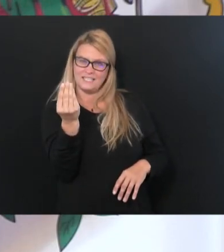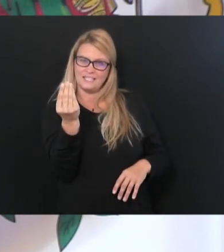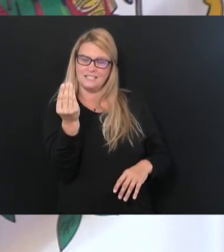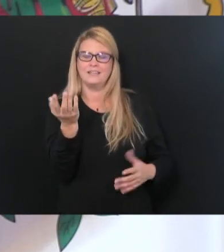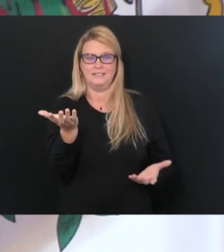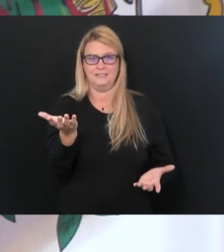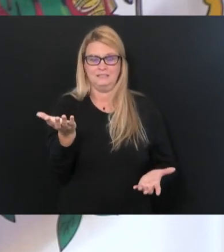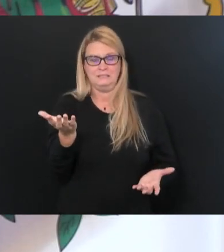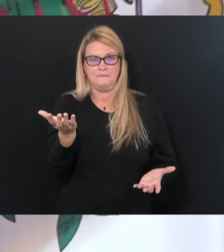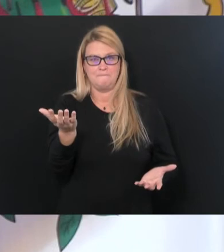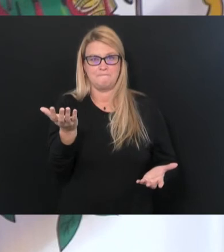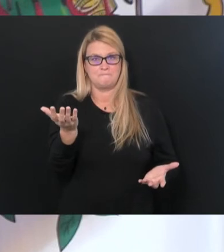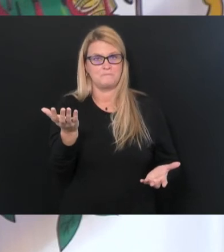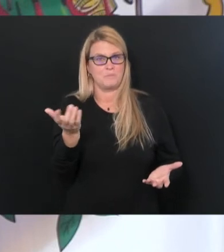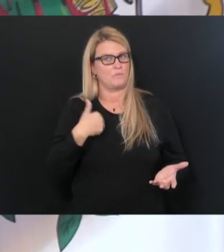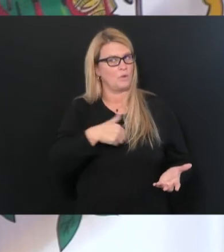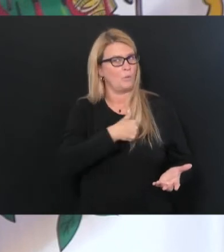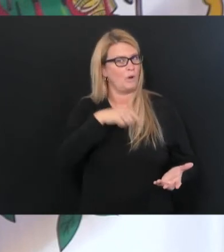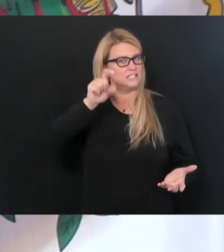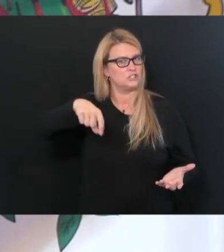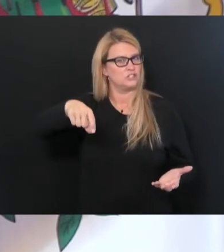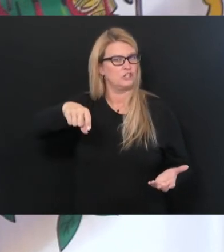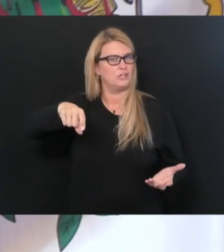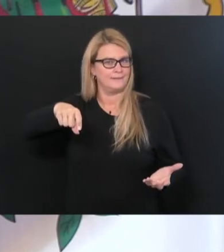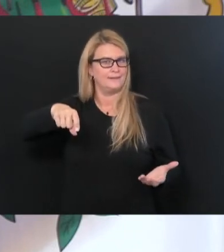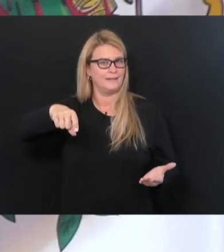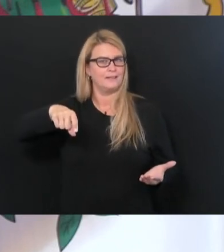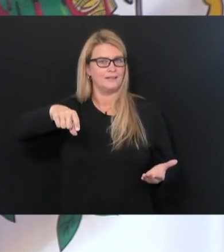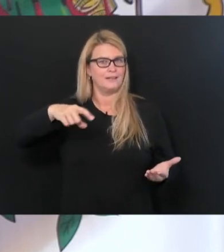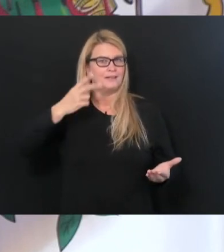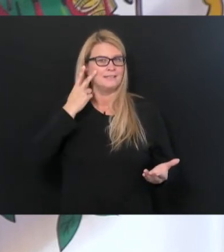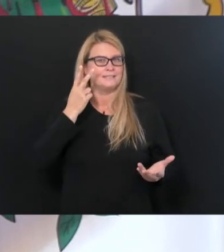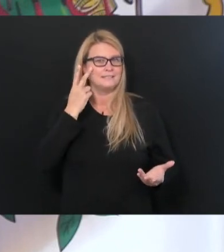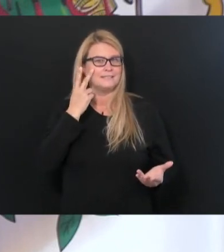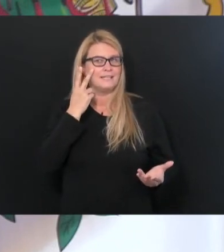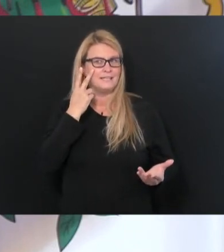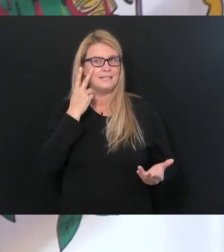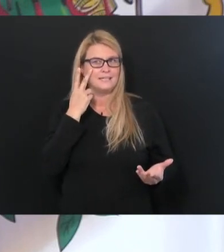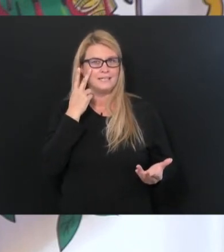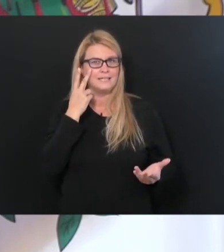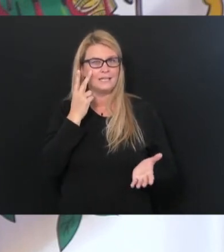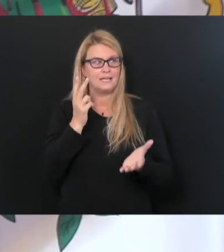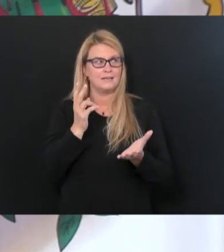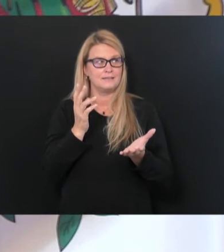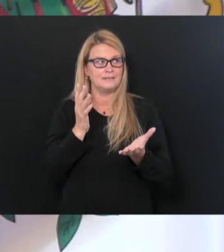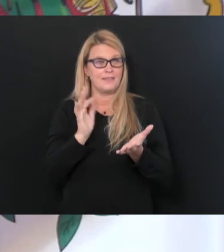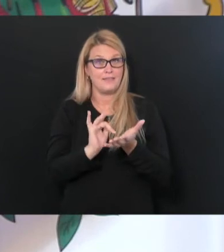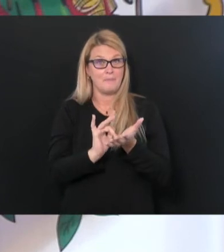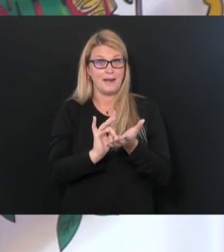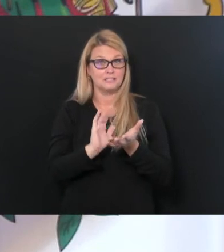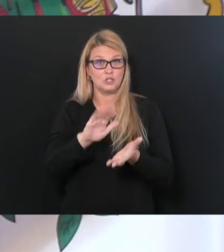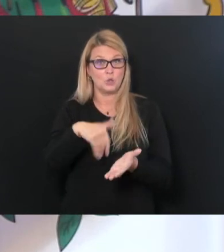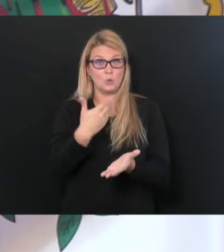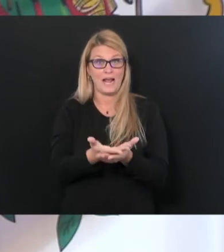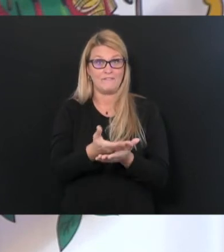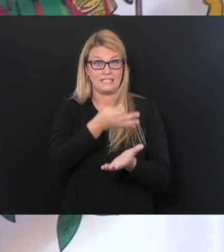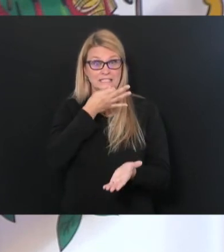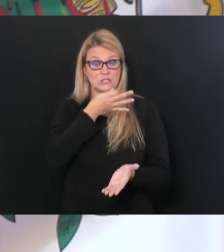12th. We should start to have vaccines very, very